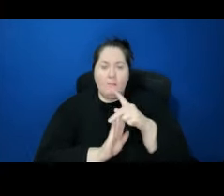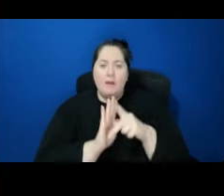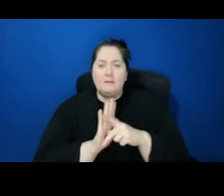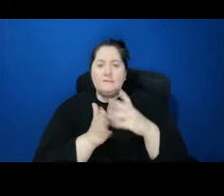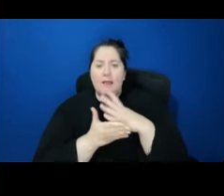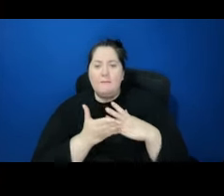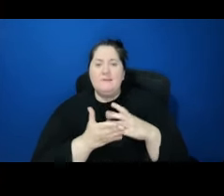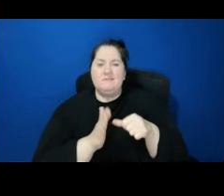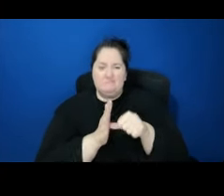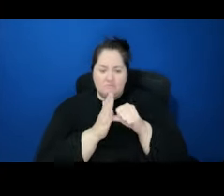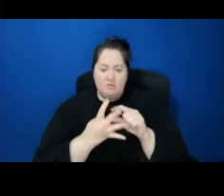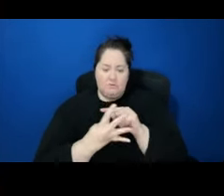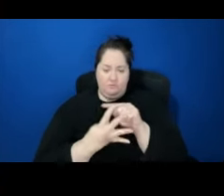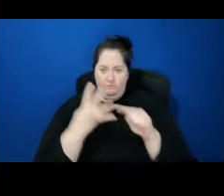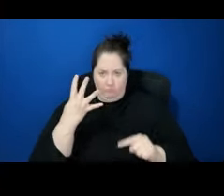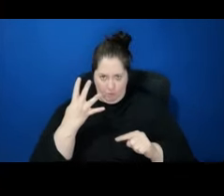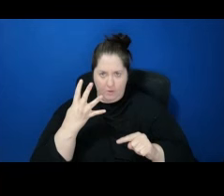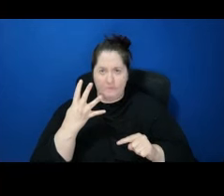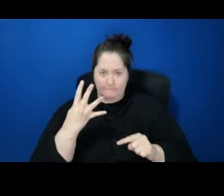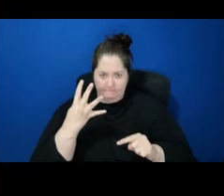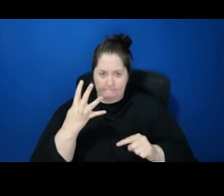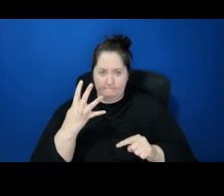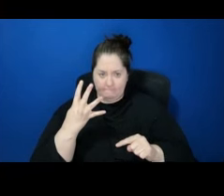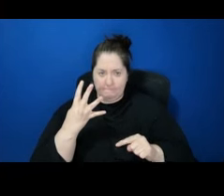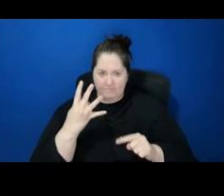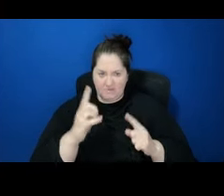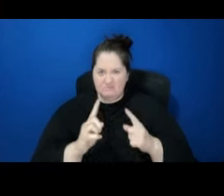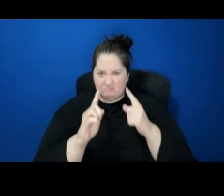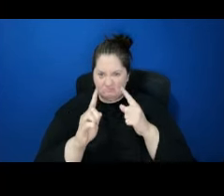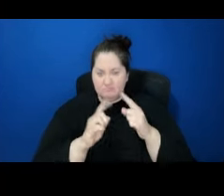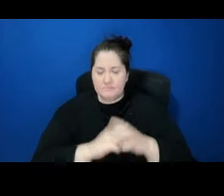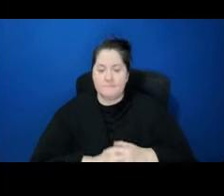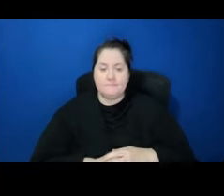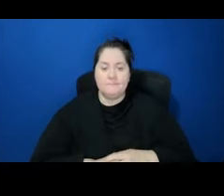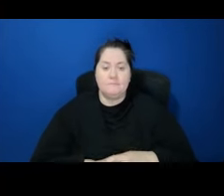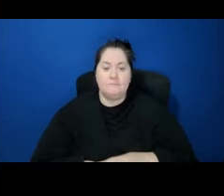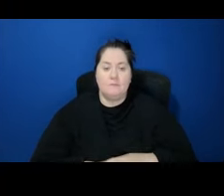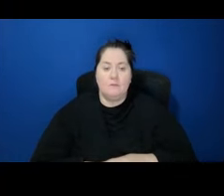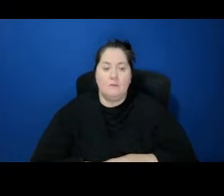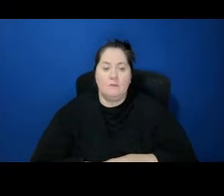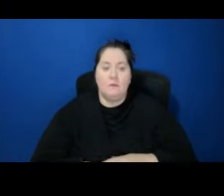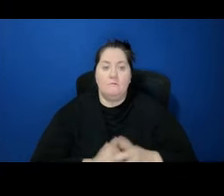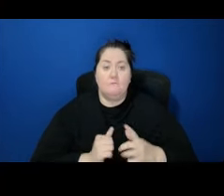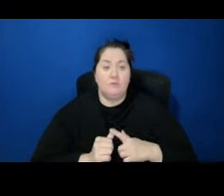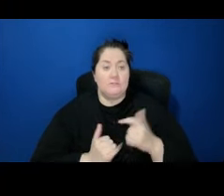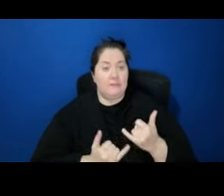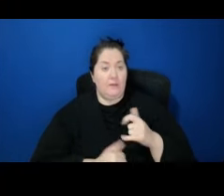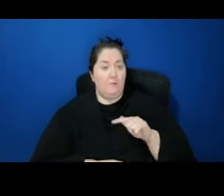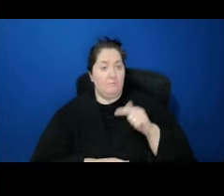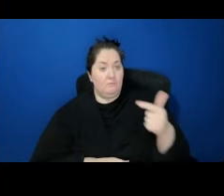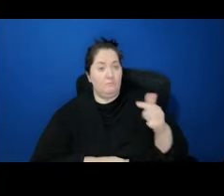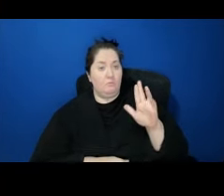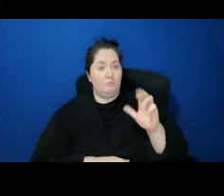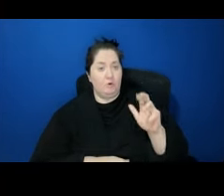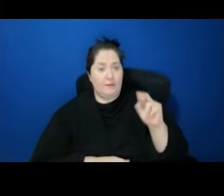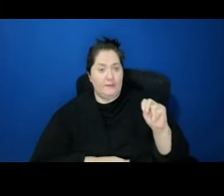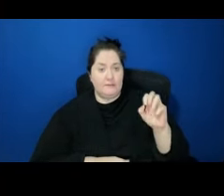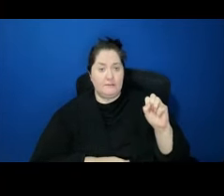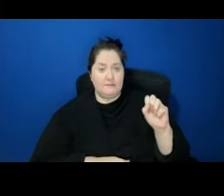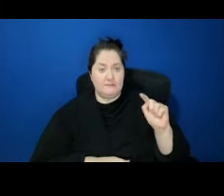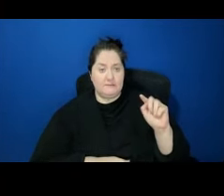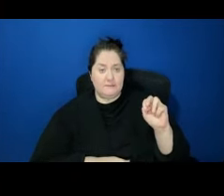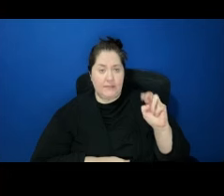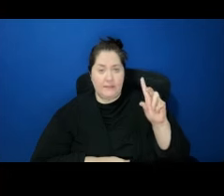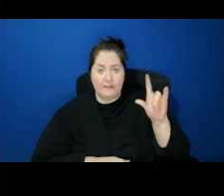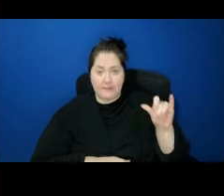key moves that are addressed in them. But first, I'm going to turn to my colleague, Brennan Staley, who's going to talk to you about